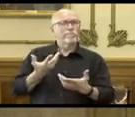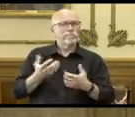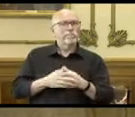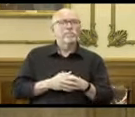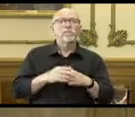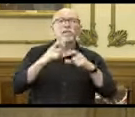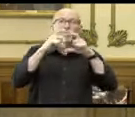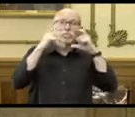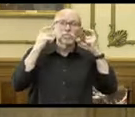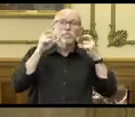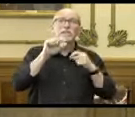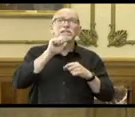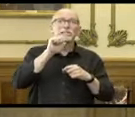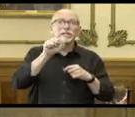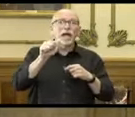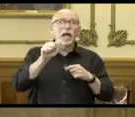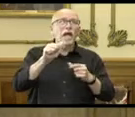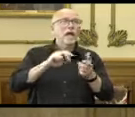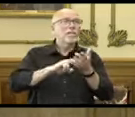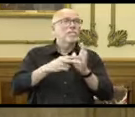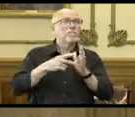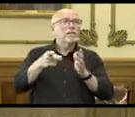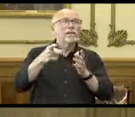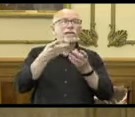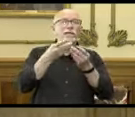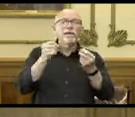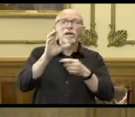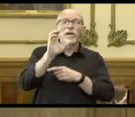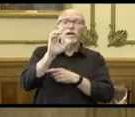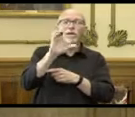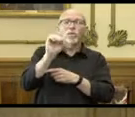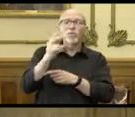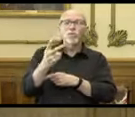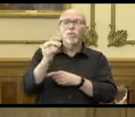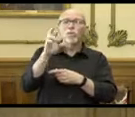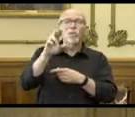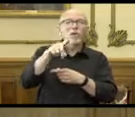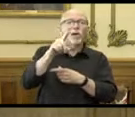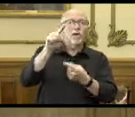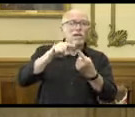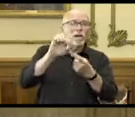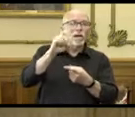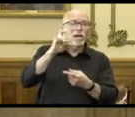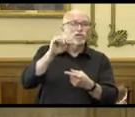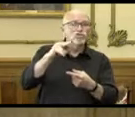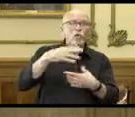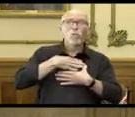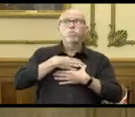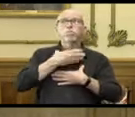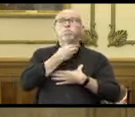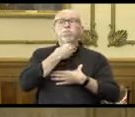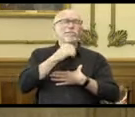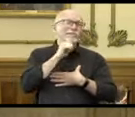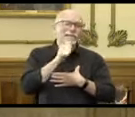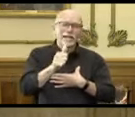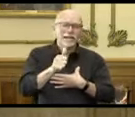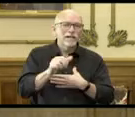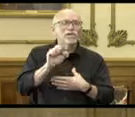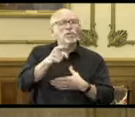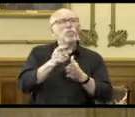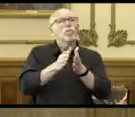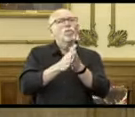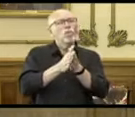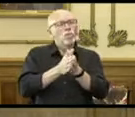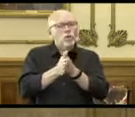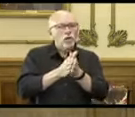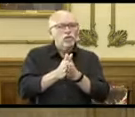Face coverings do not result in carbon dioxide elevations or decreased oxygen. So once again, washing your